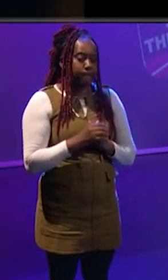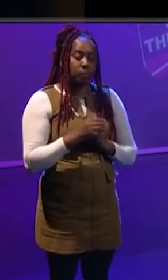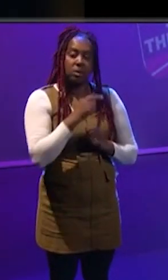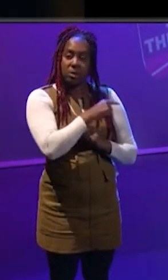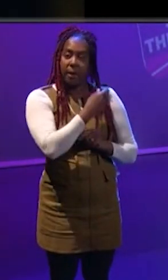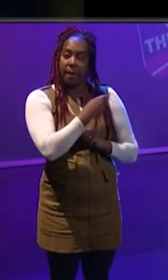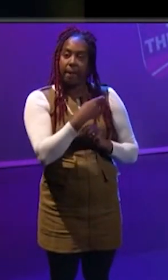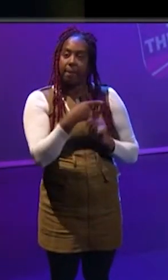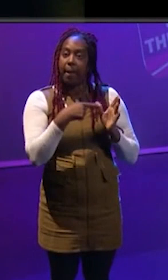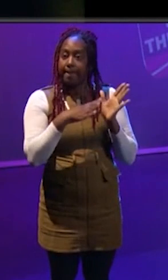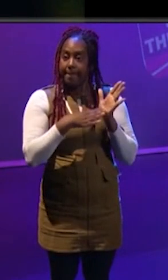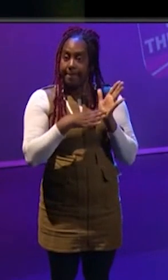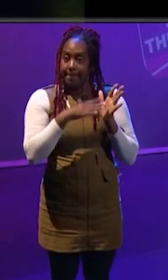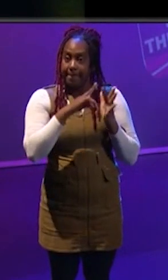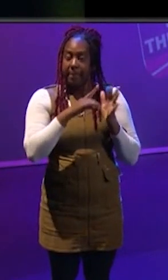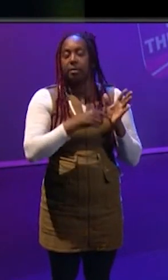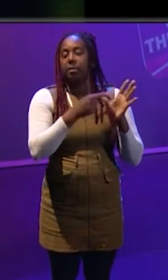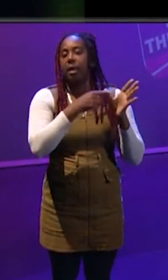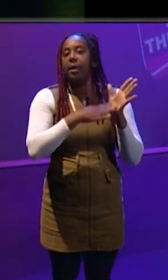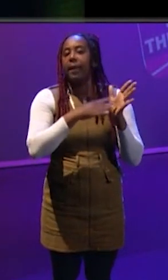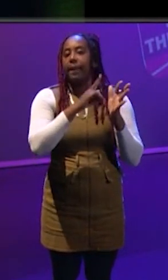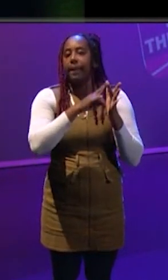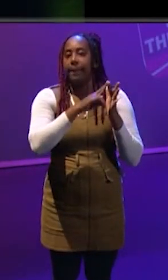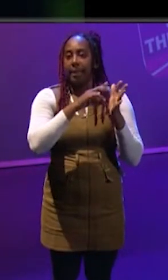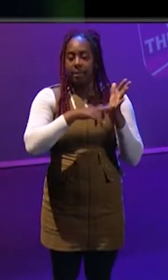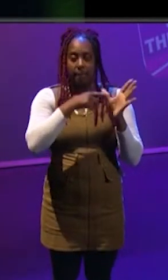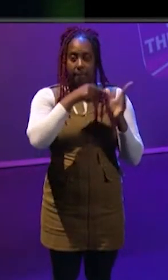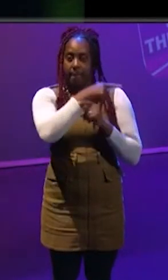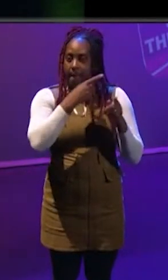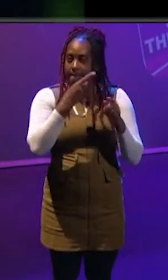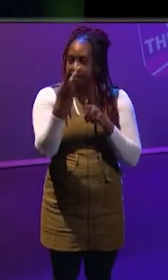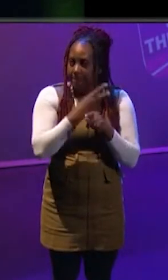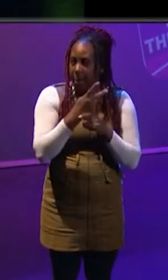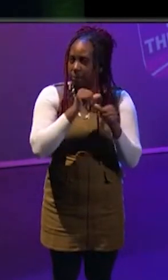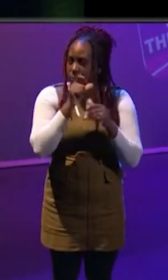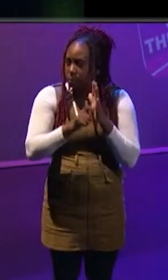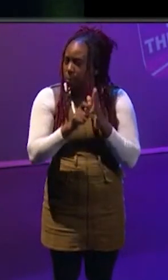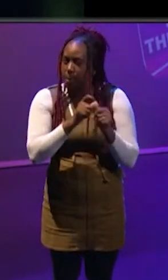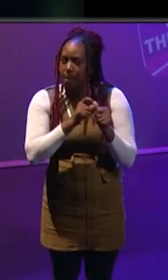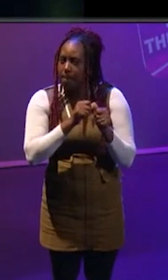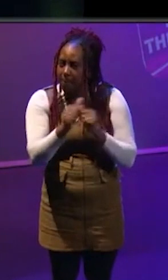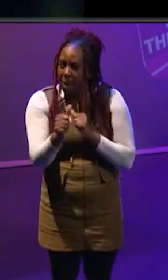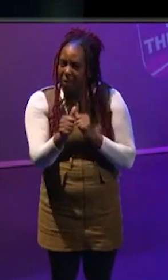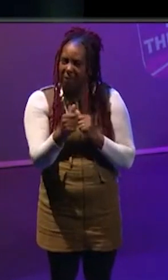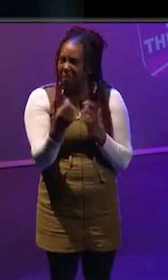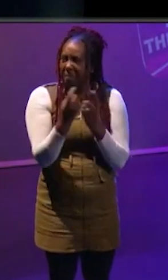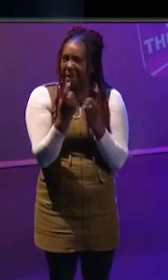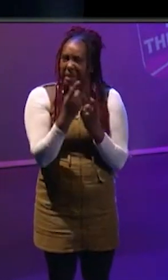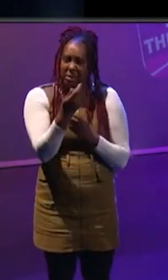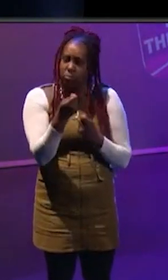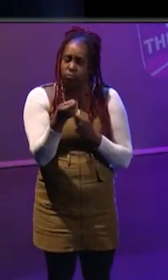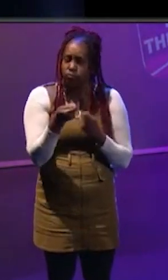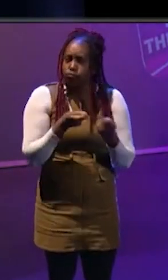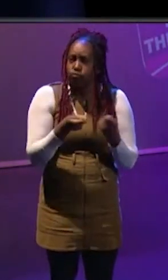of this question, really, in that we both do both, yeah. right? And so many people do, because you kind of have to.